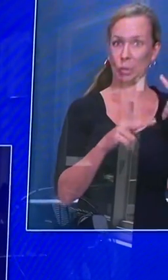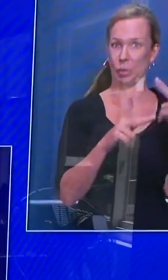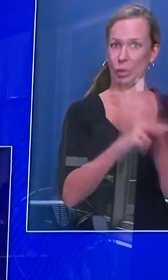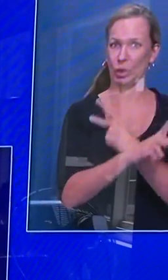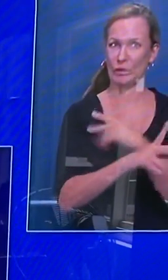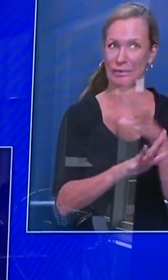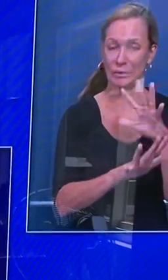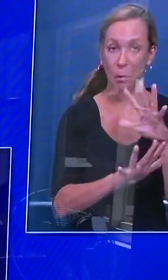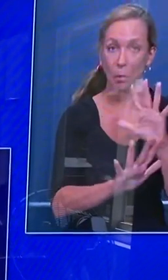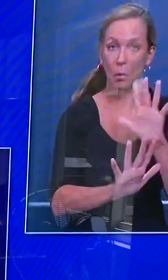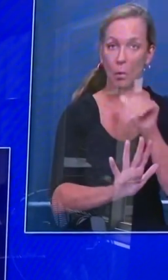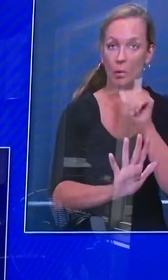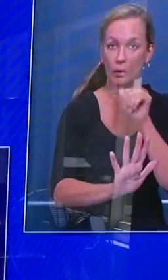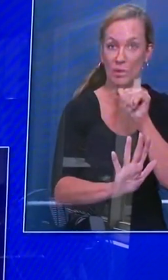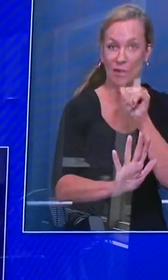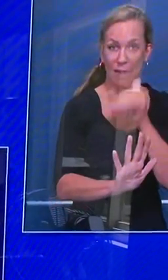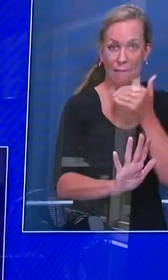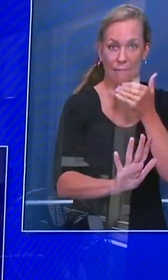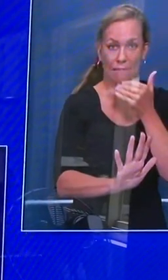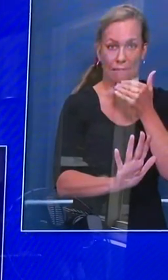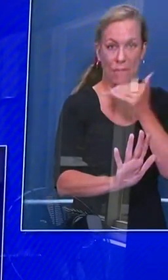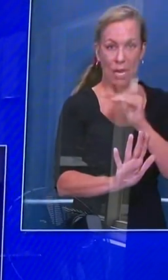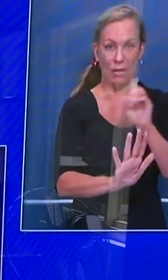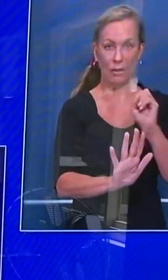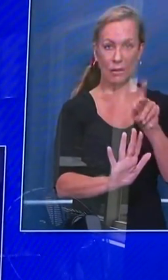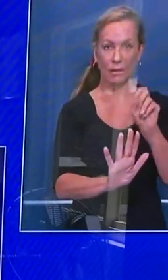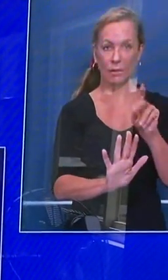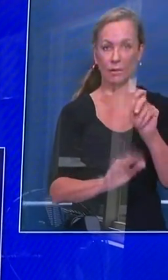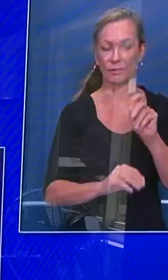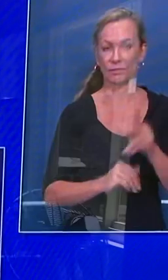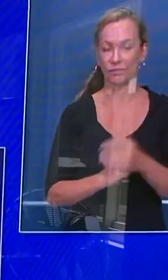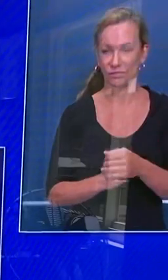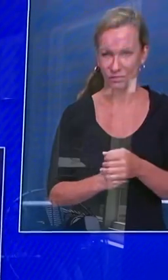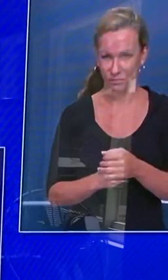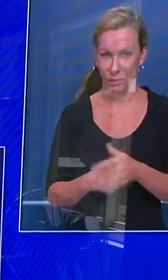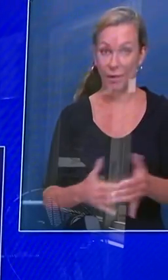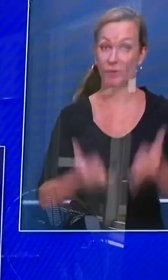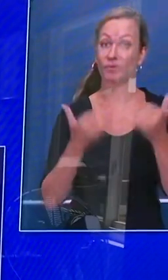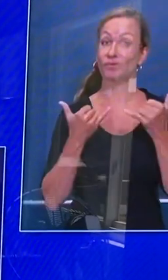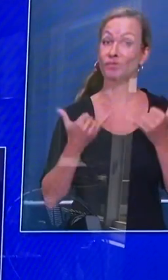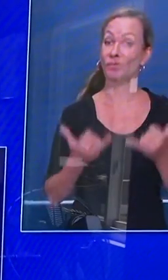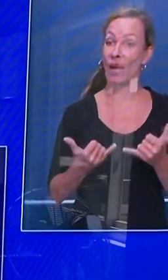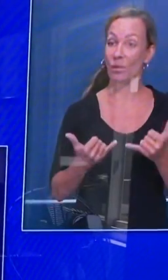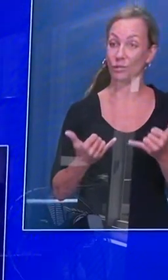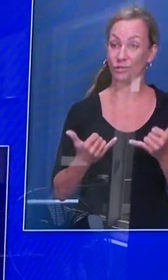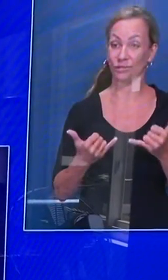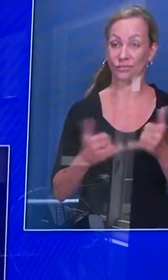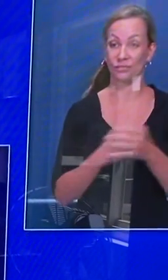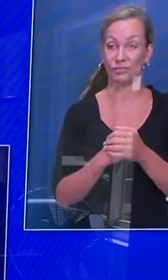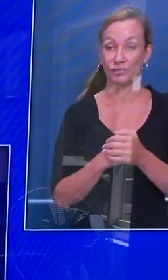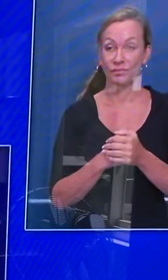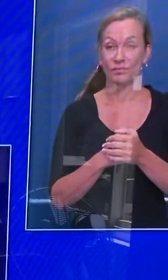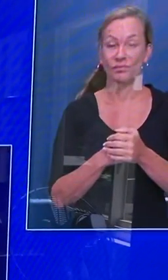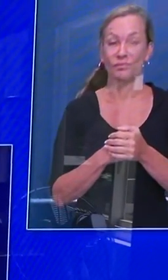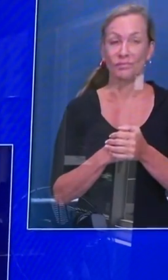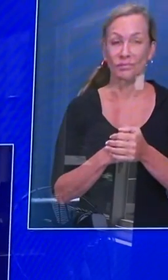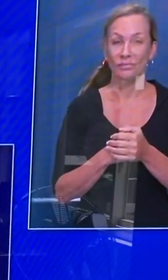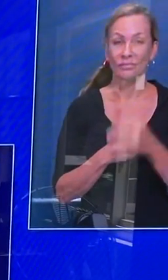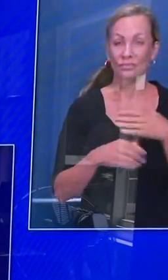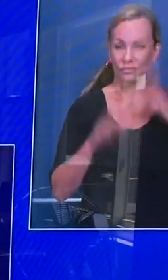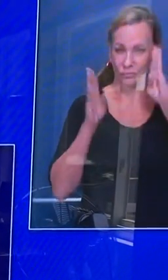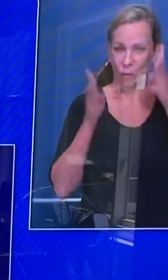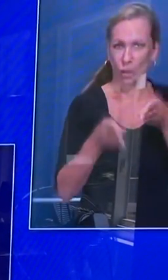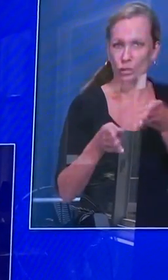state. Let me give you a sense of progress as it relates to active wildfires in the state. I think it's also important to note progress, not